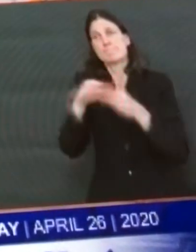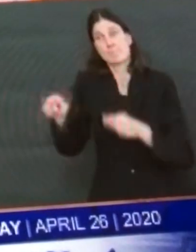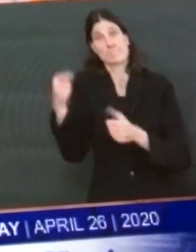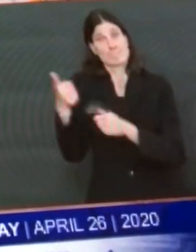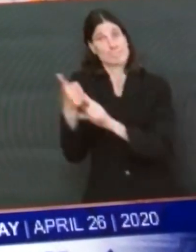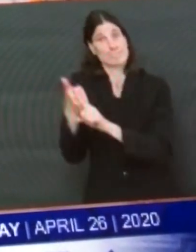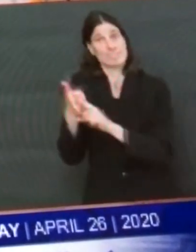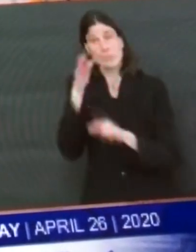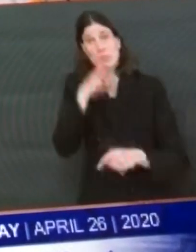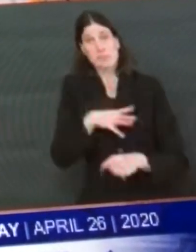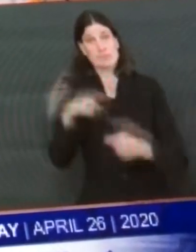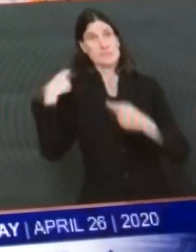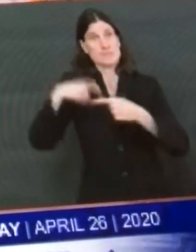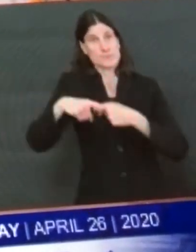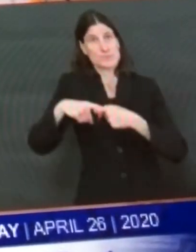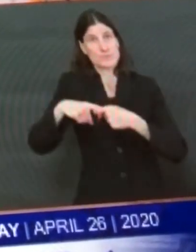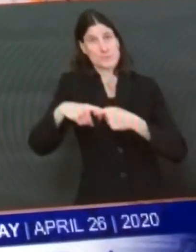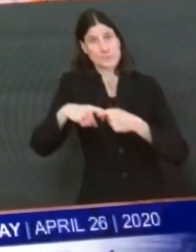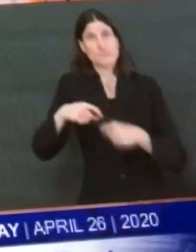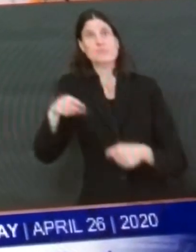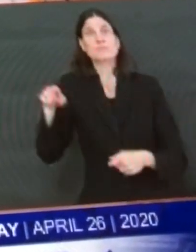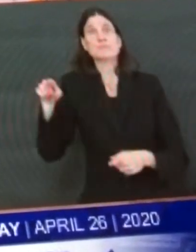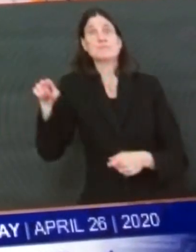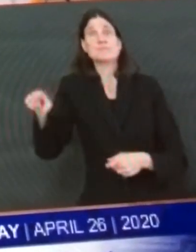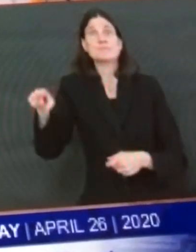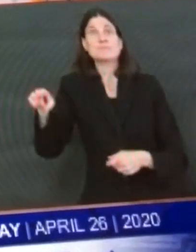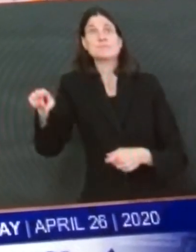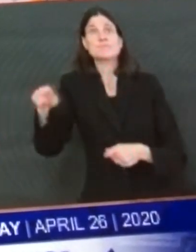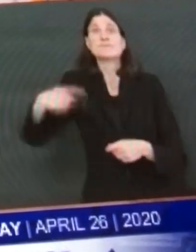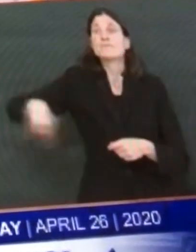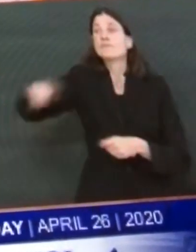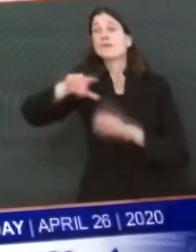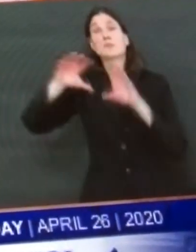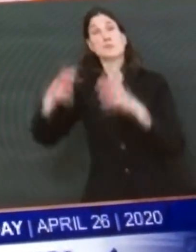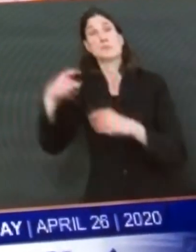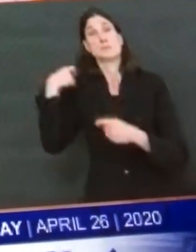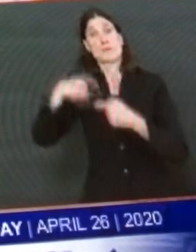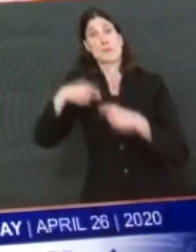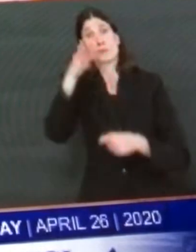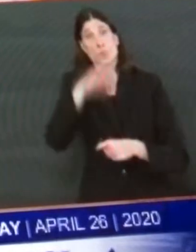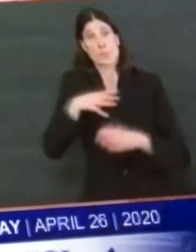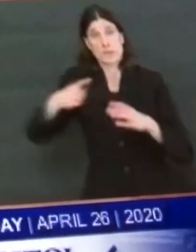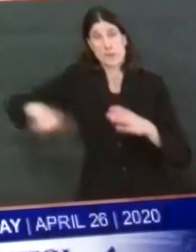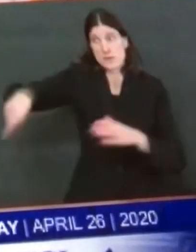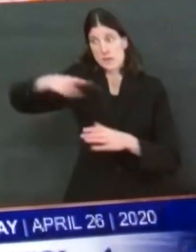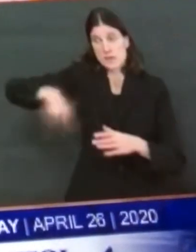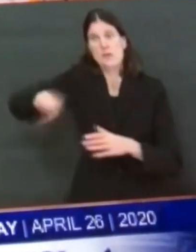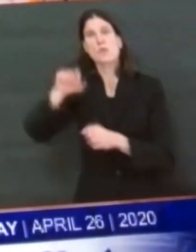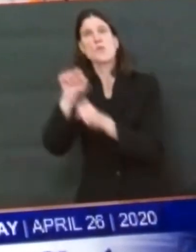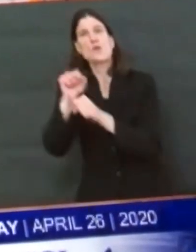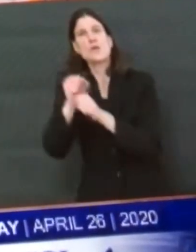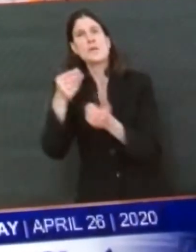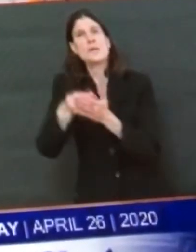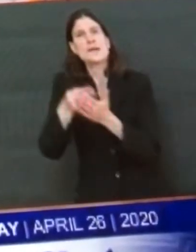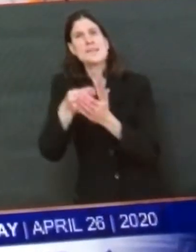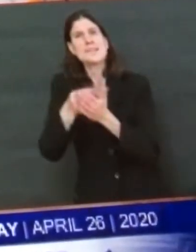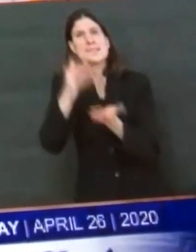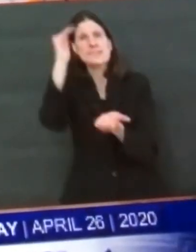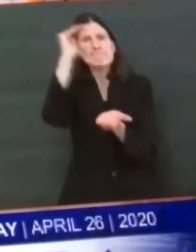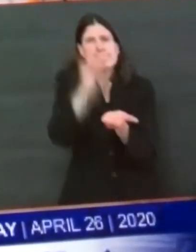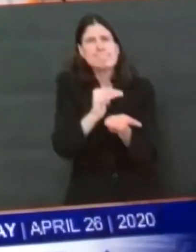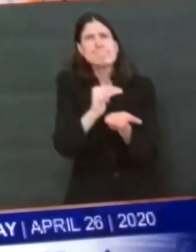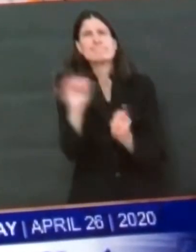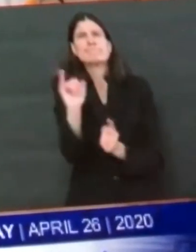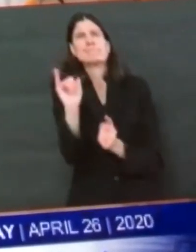work as CNAs or nurses assistants or cleaning folks, food service, in